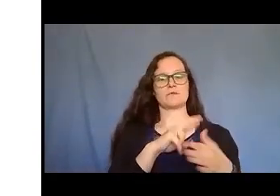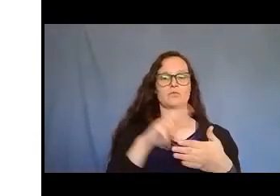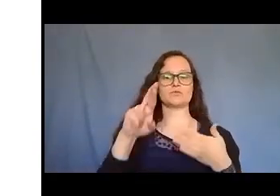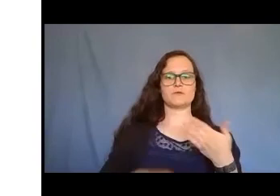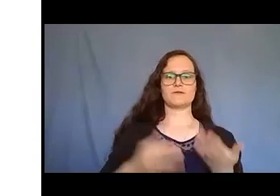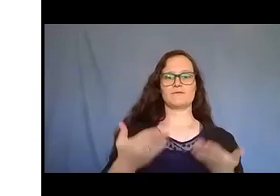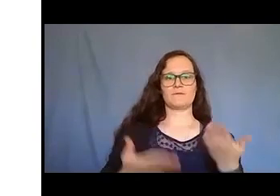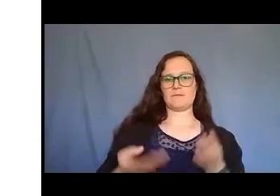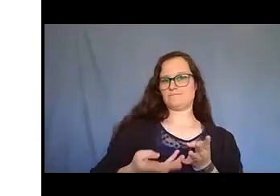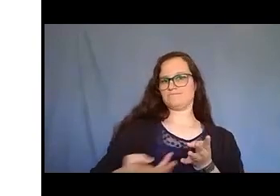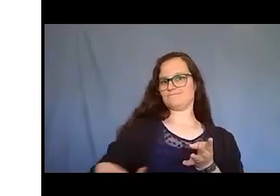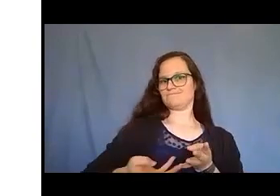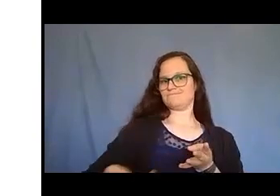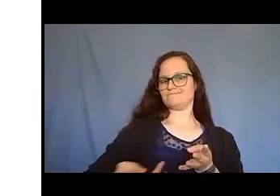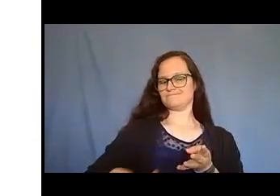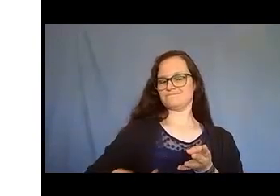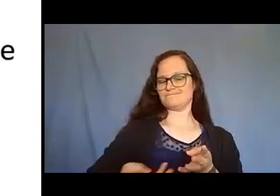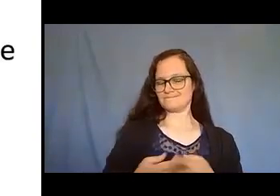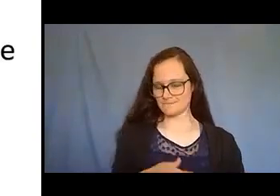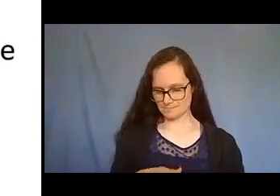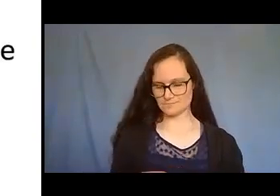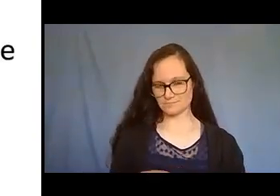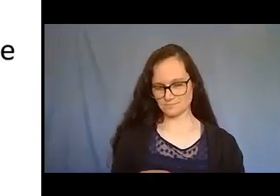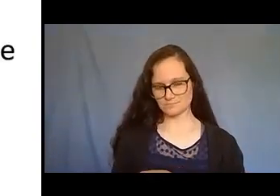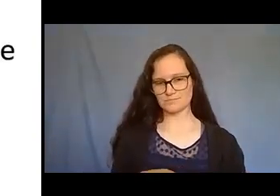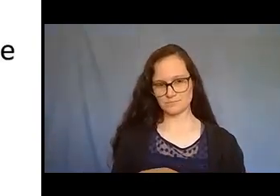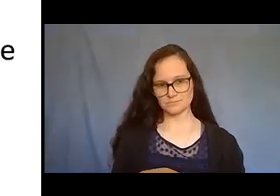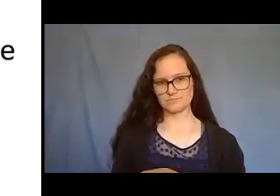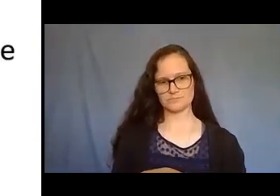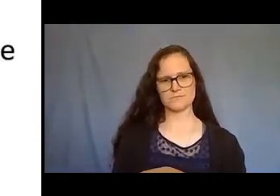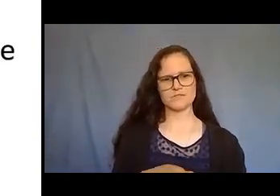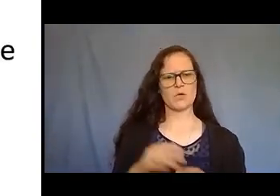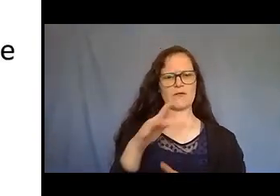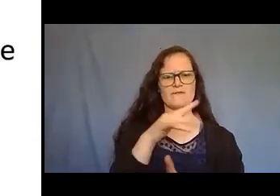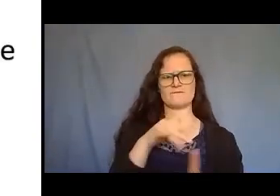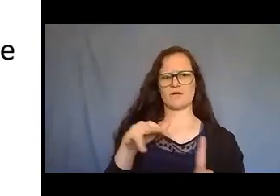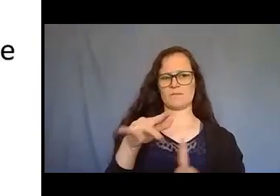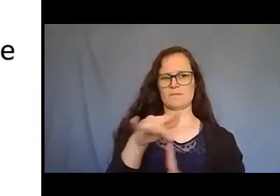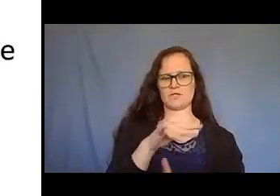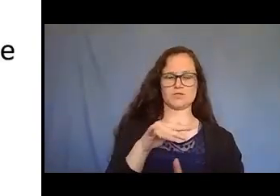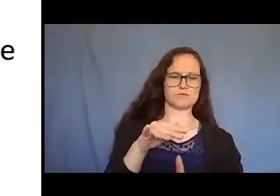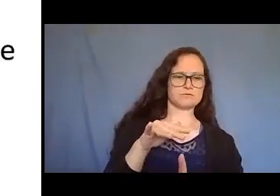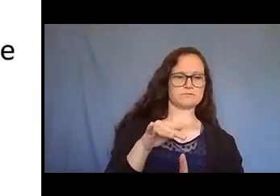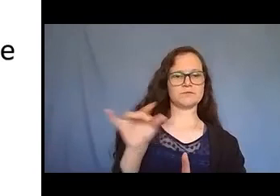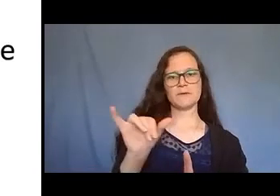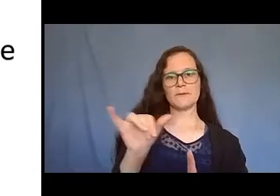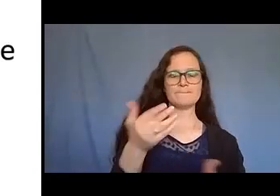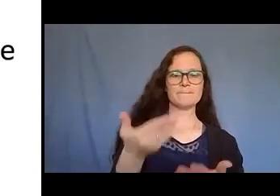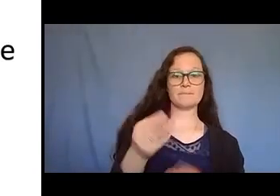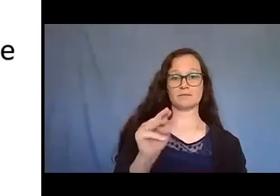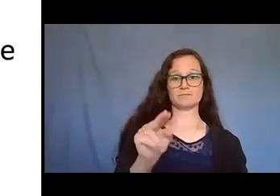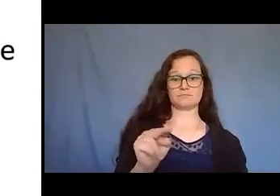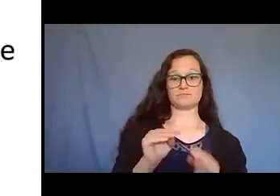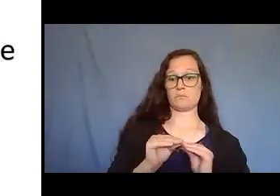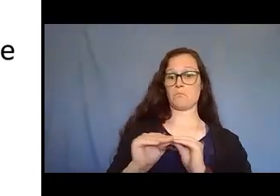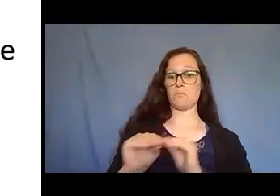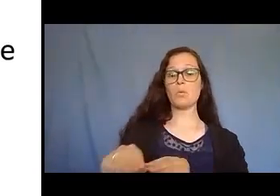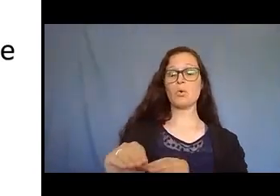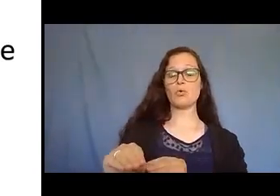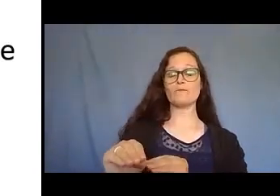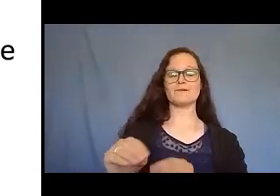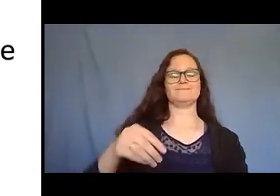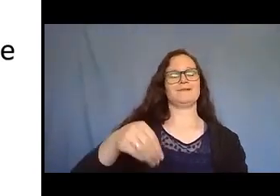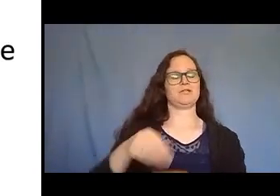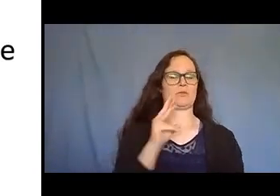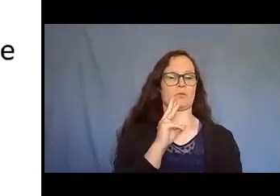our other axis, we have more like the environmental conditions that would mobilize manganese into groundwater. So on the negative extreme,